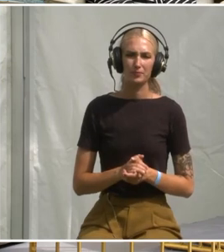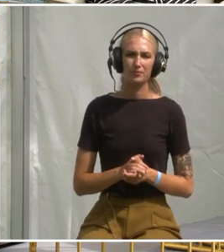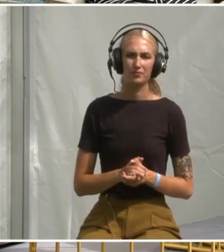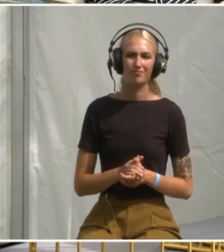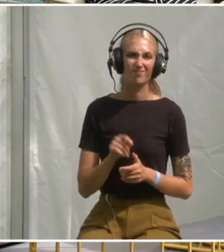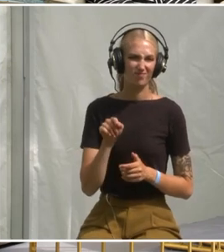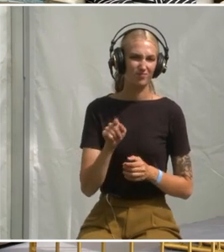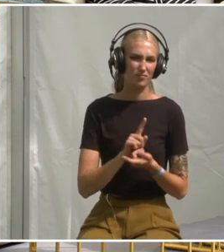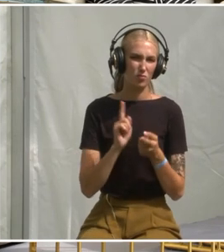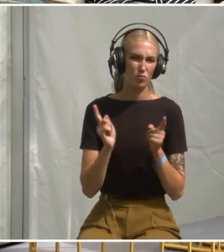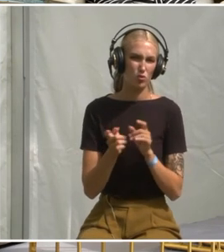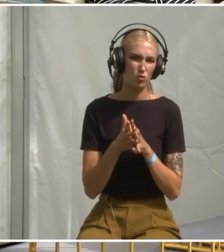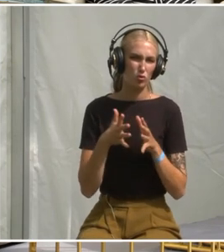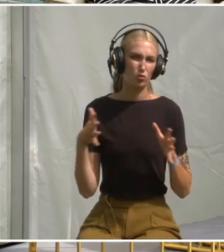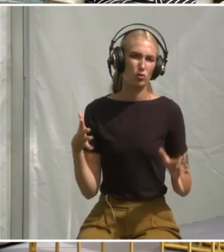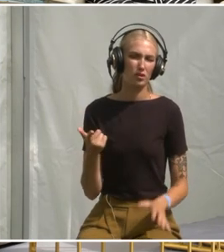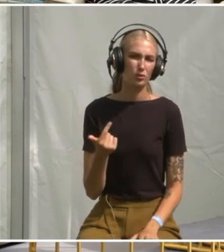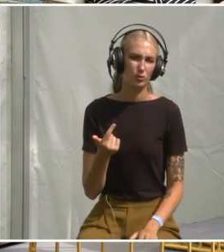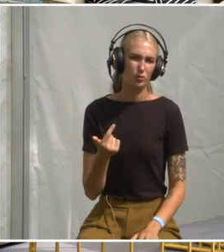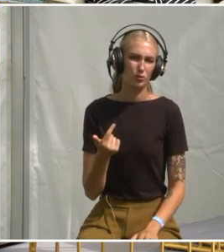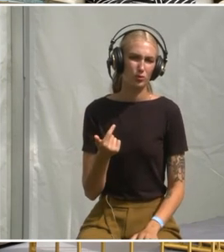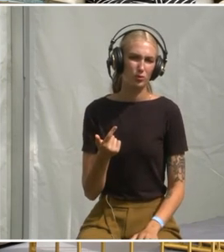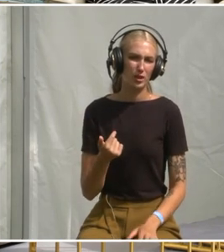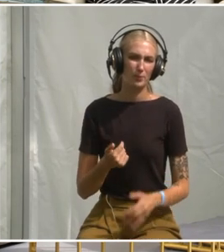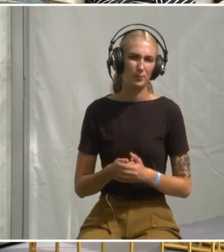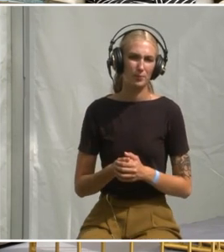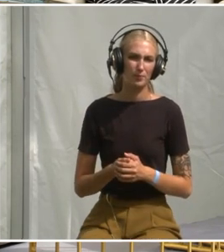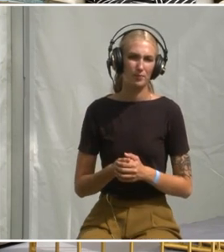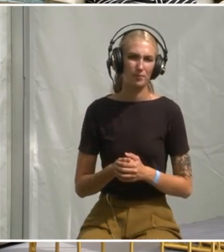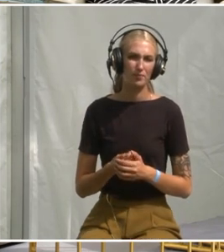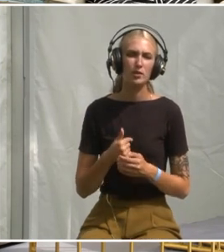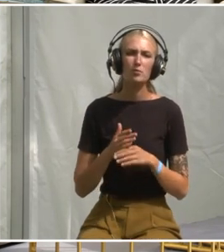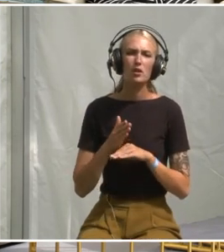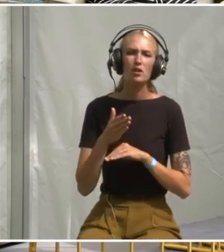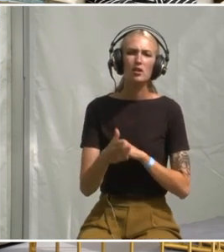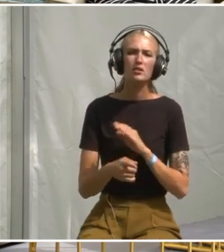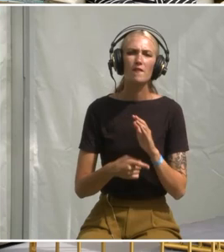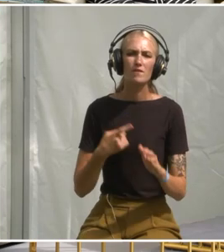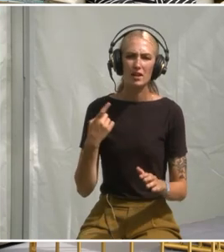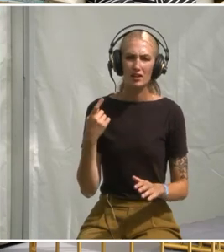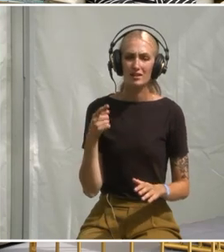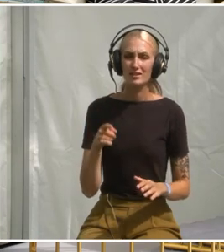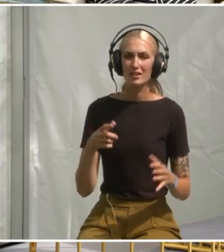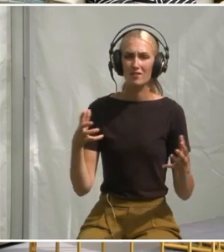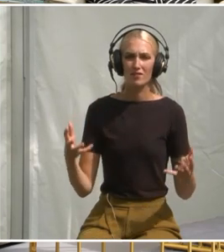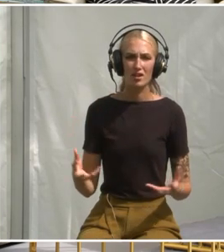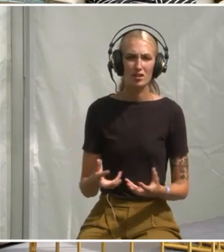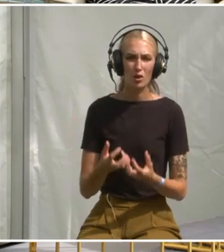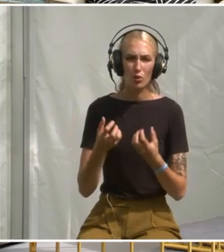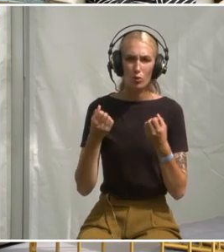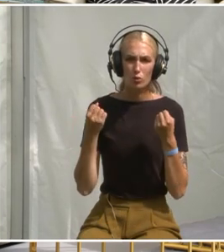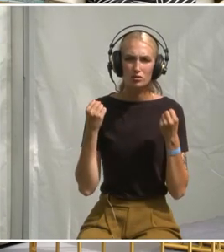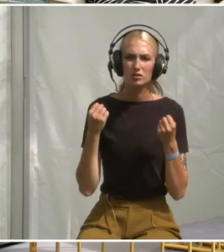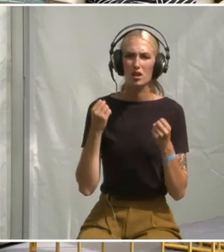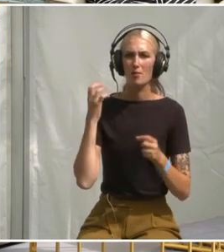that is a big change. And so what I could add also, this is a challenge in a